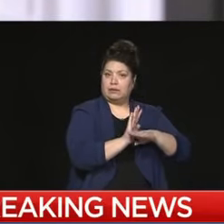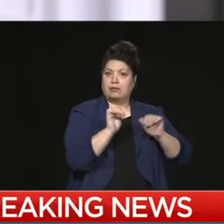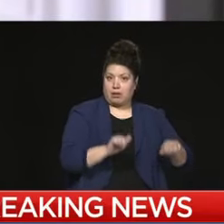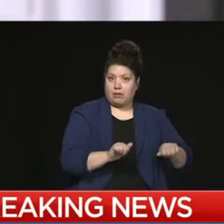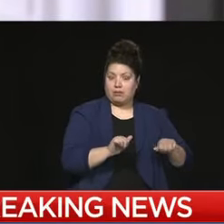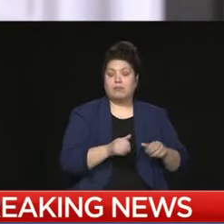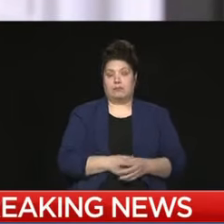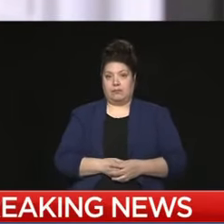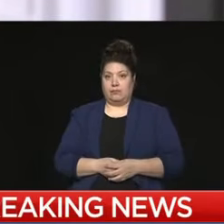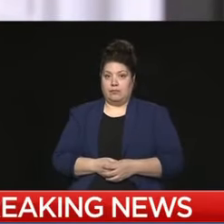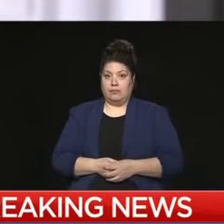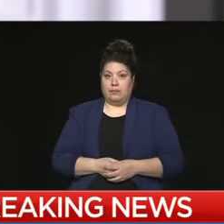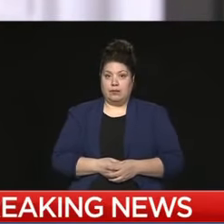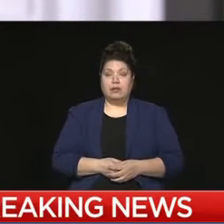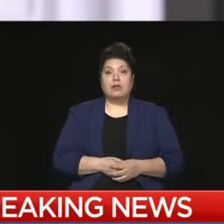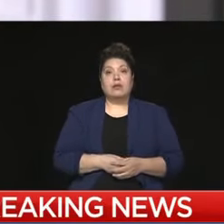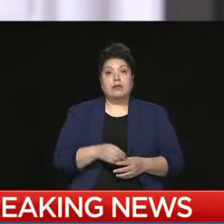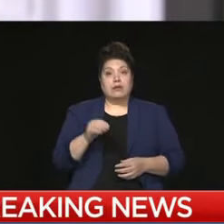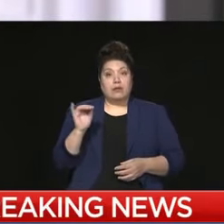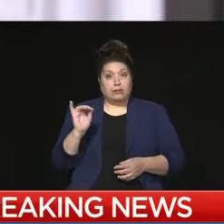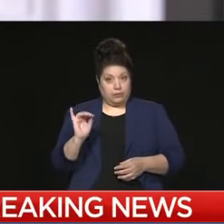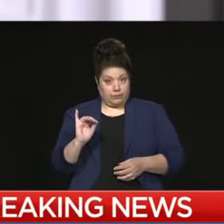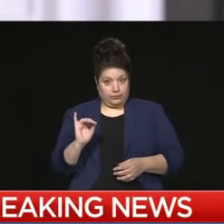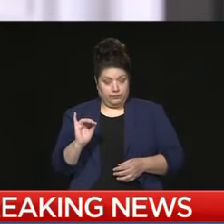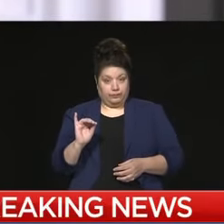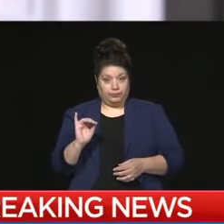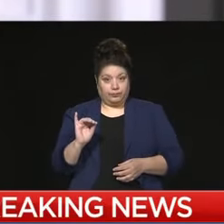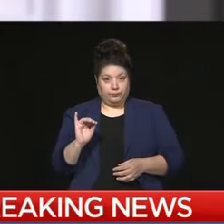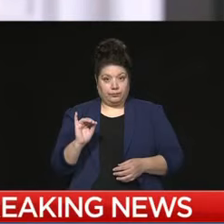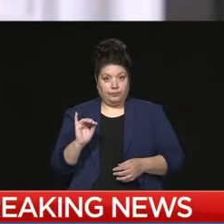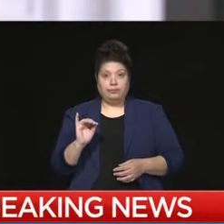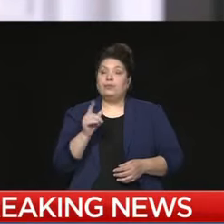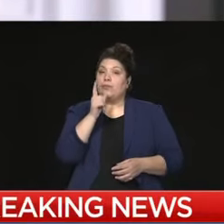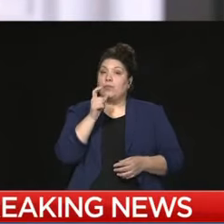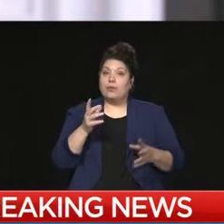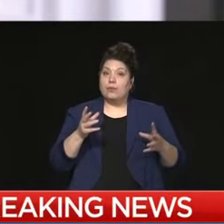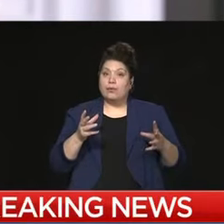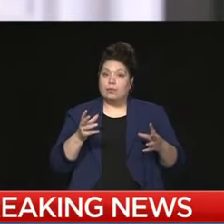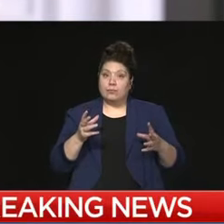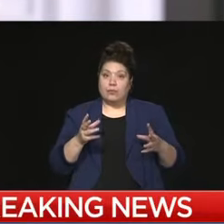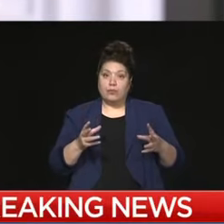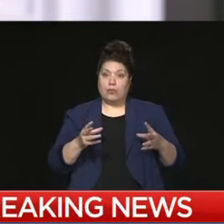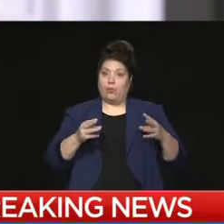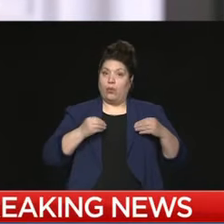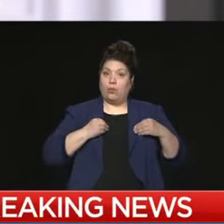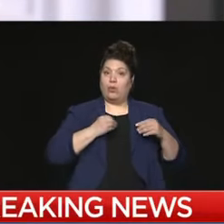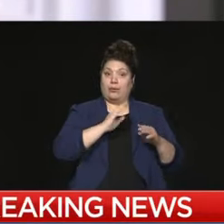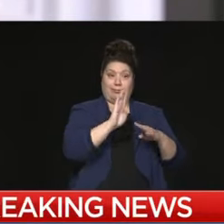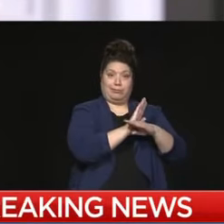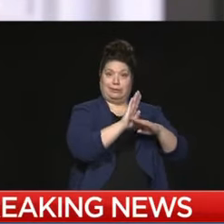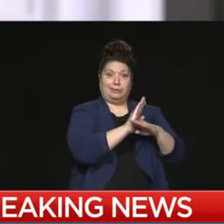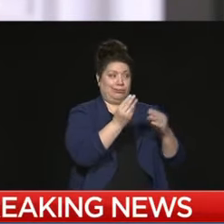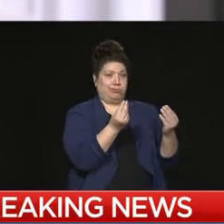as other expenses. Moreover, business owners of commercial